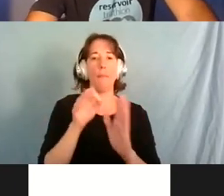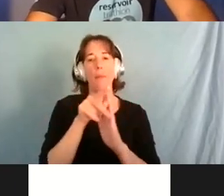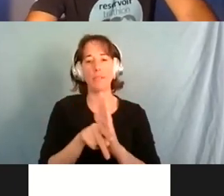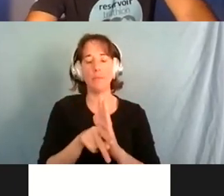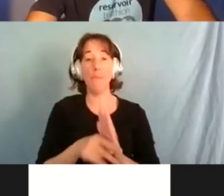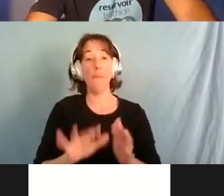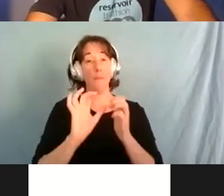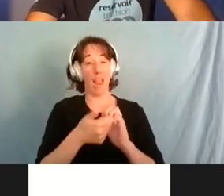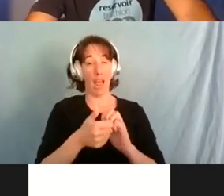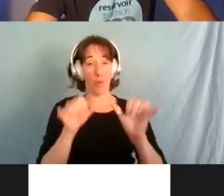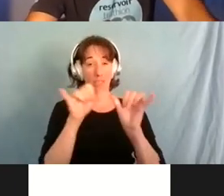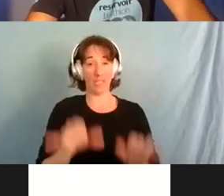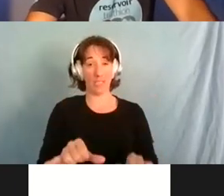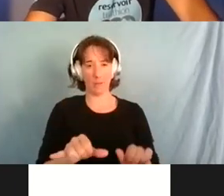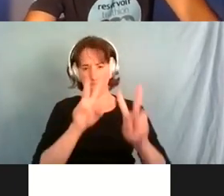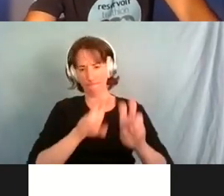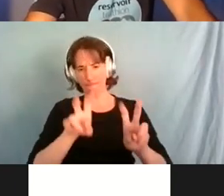influences the policy.